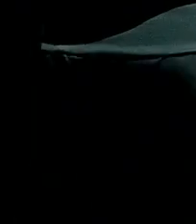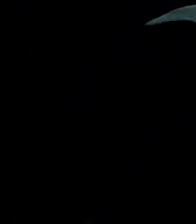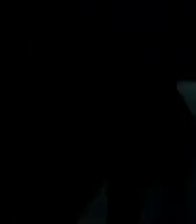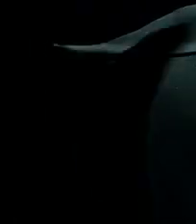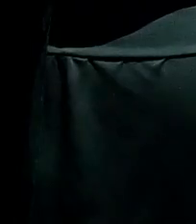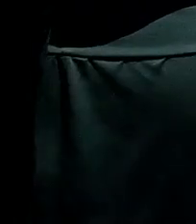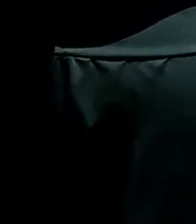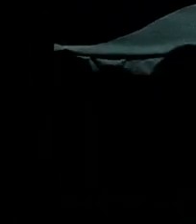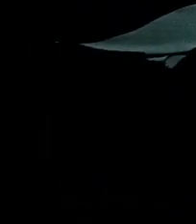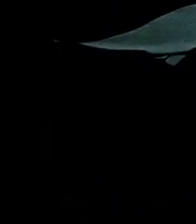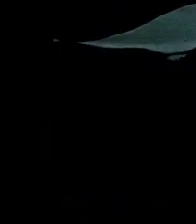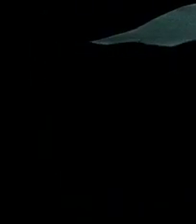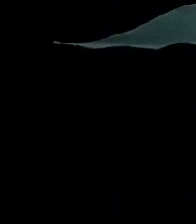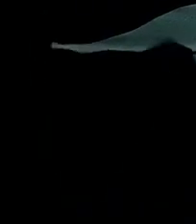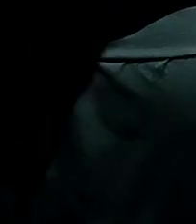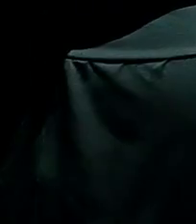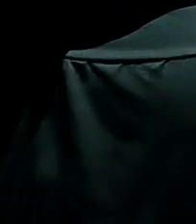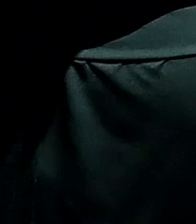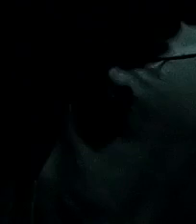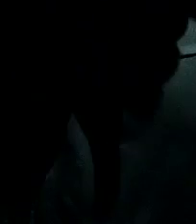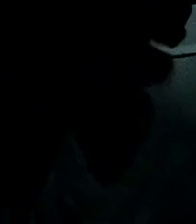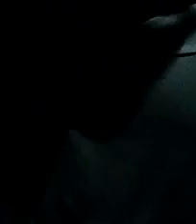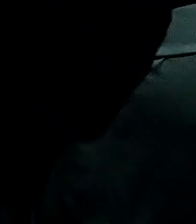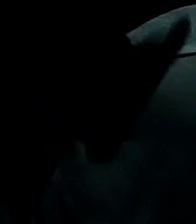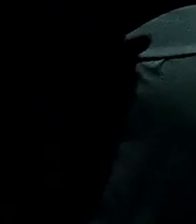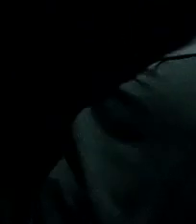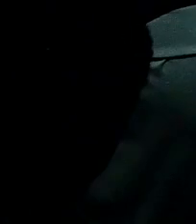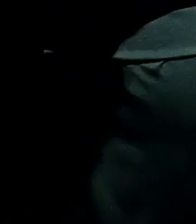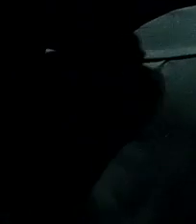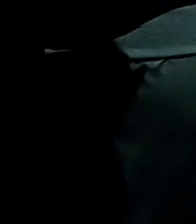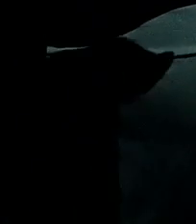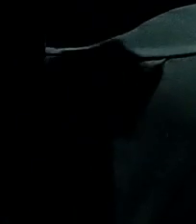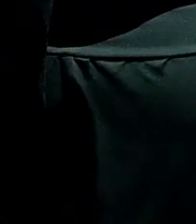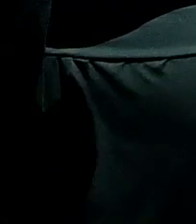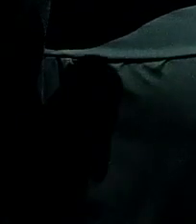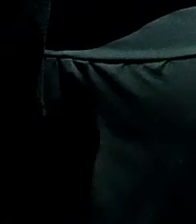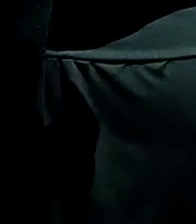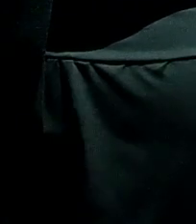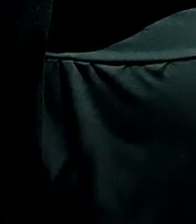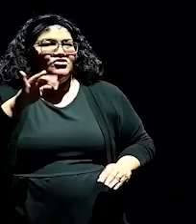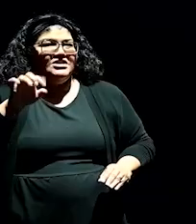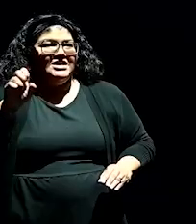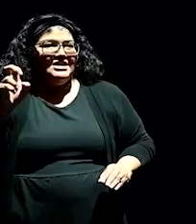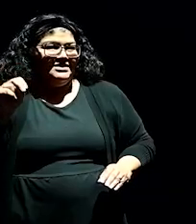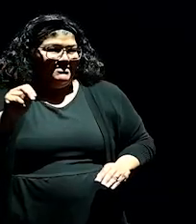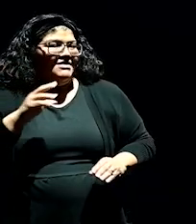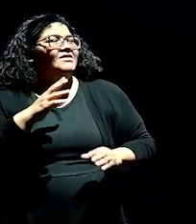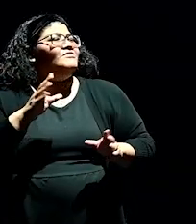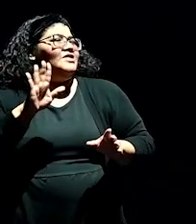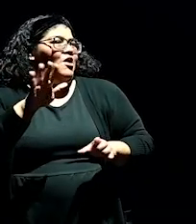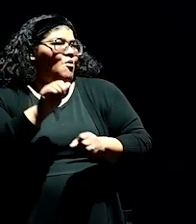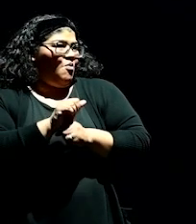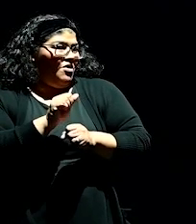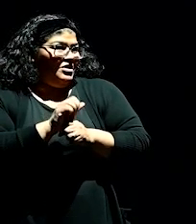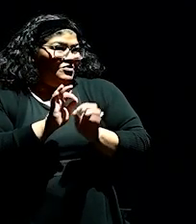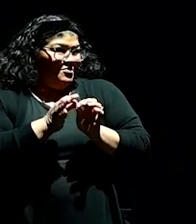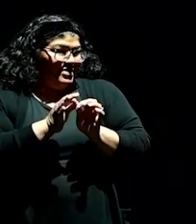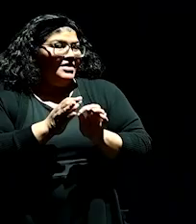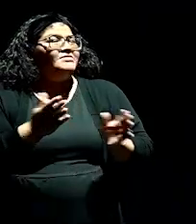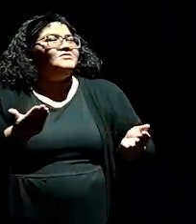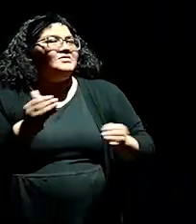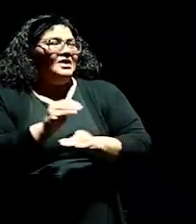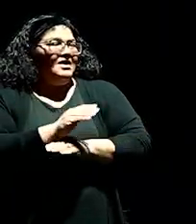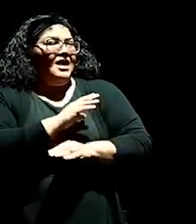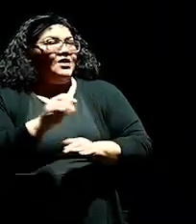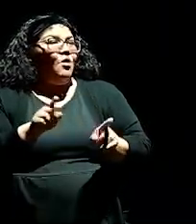this evening, Denise Herrera and Amy Rios-Richardson, for their work. I'd also like to recognize the contribution